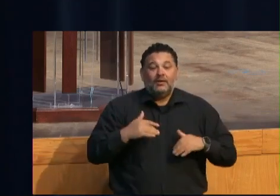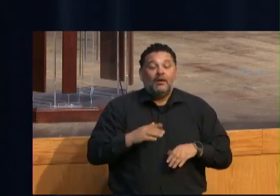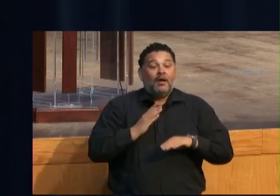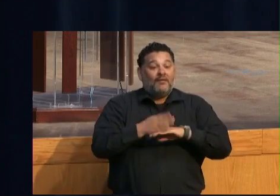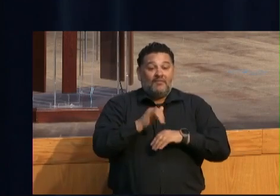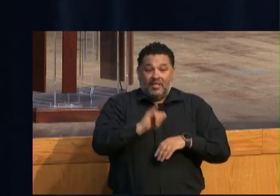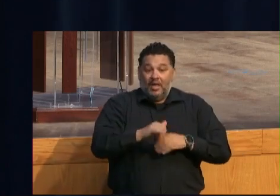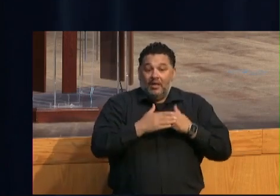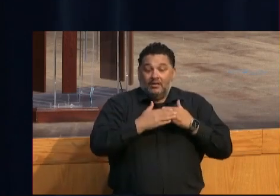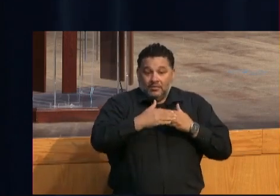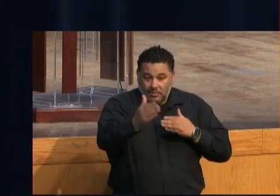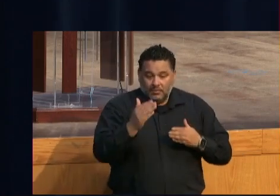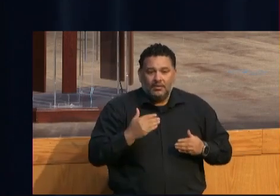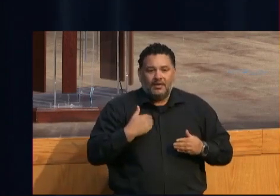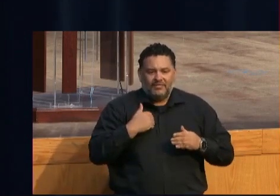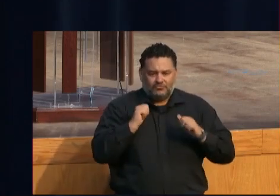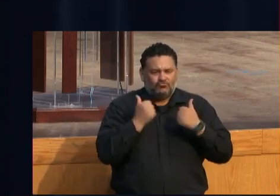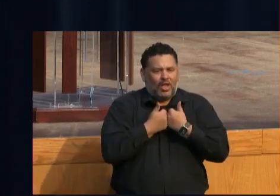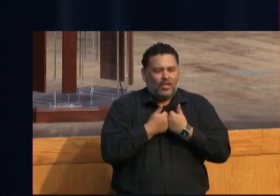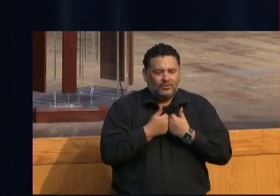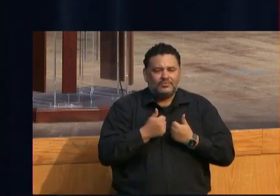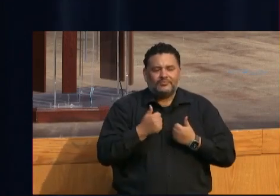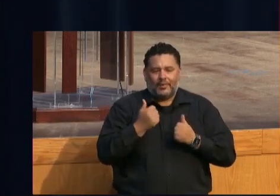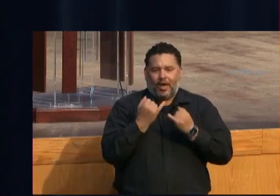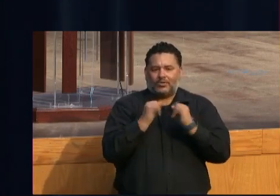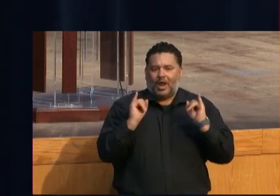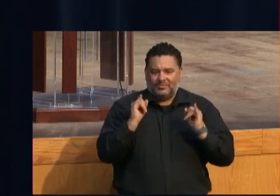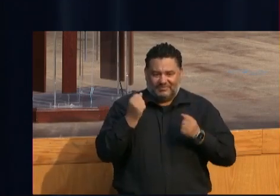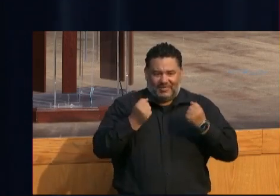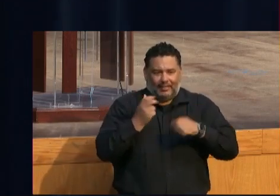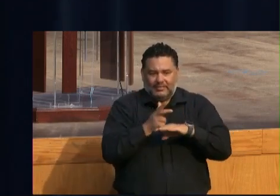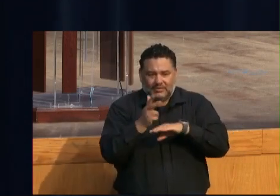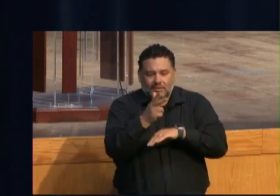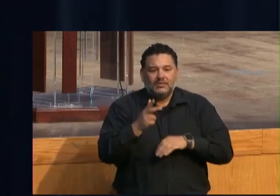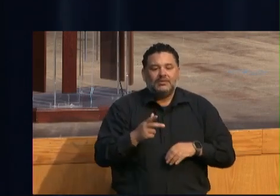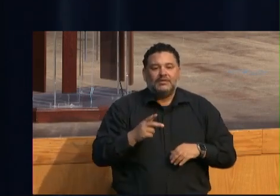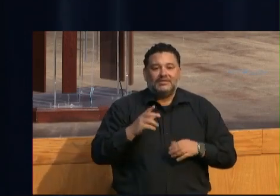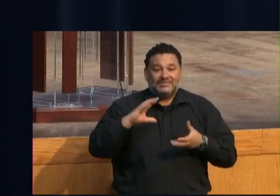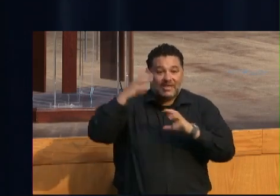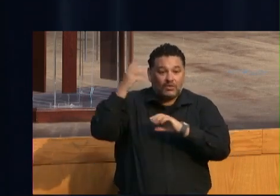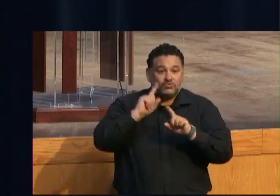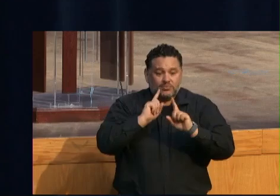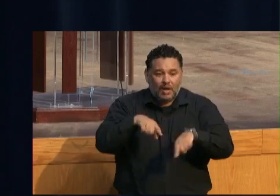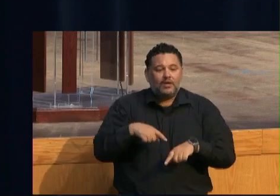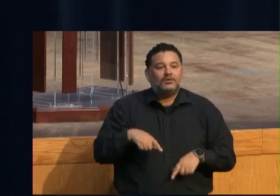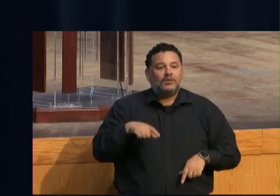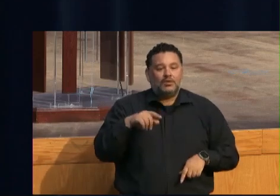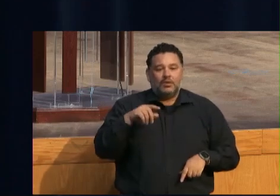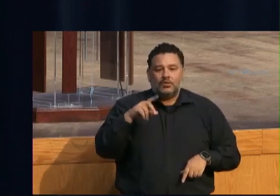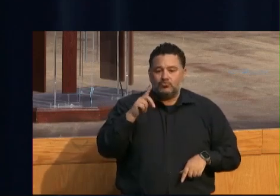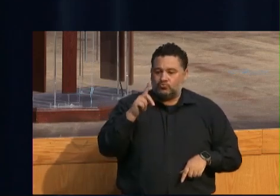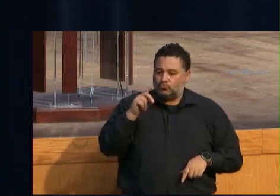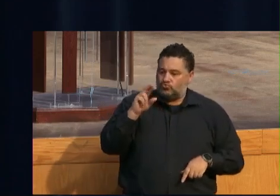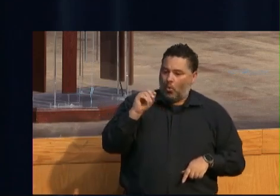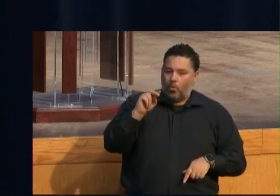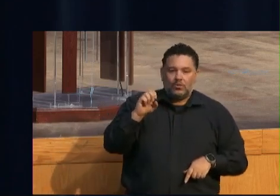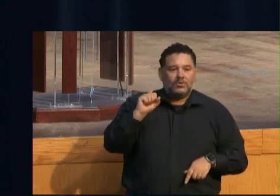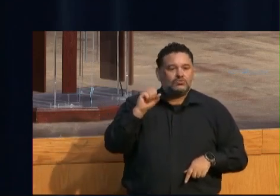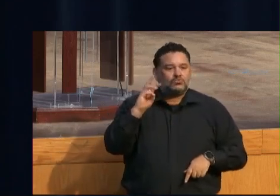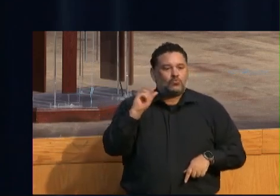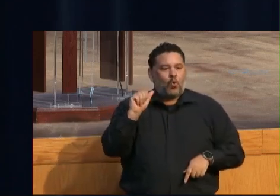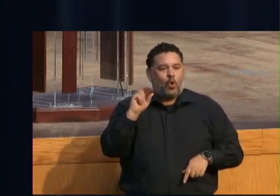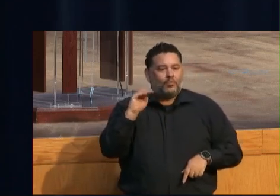had challenges for autonomous vehicles in disaster response, drone swarms, so how all those drones